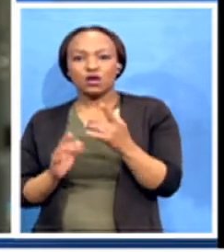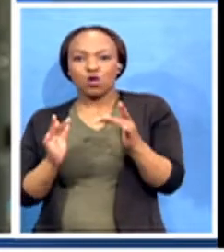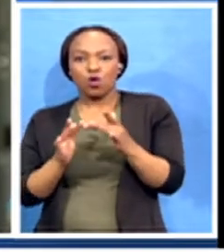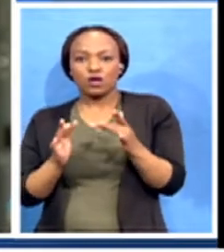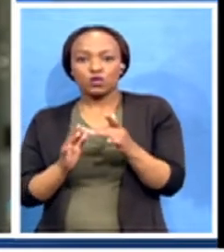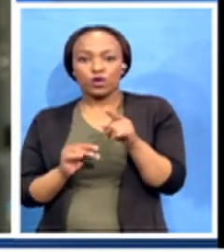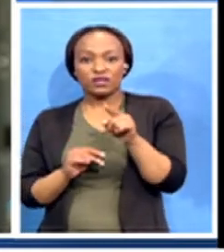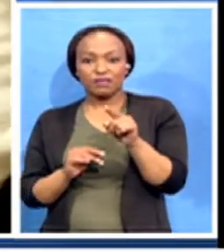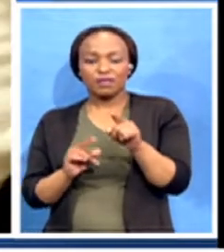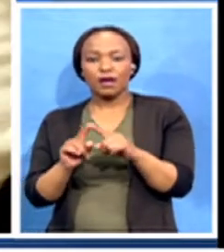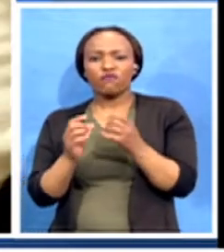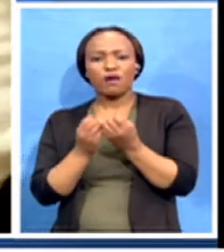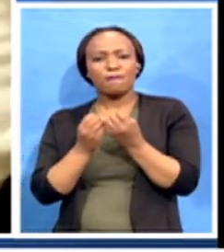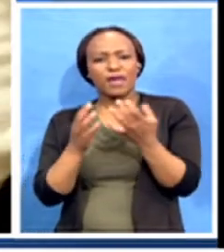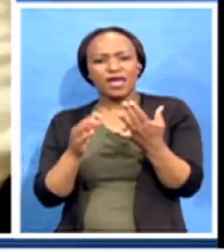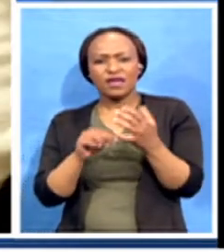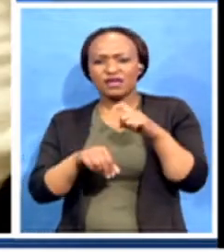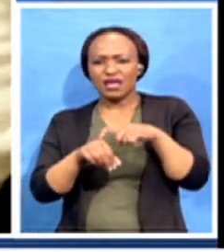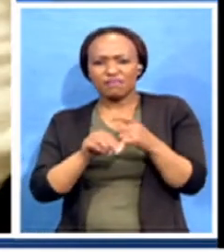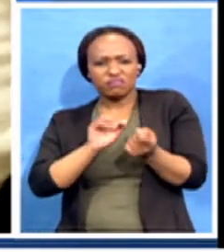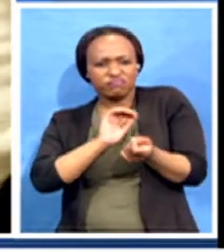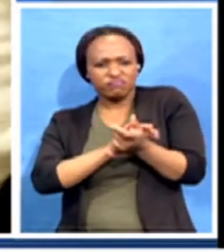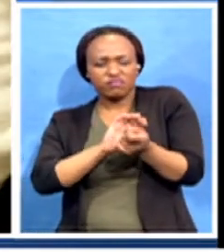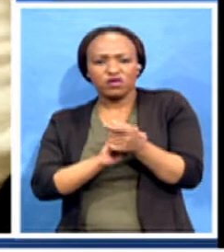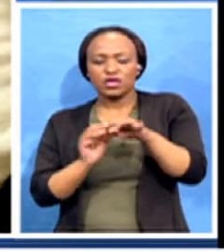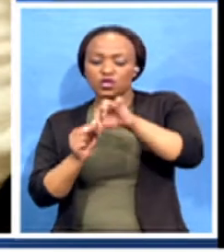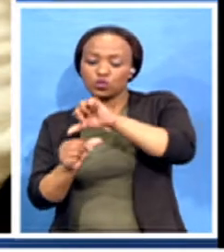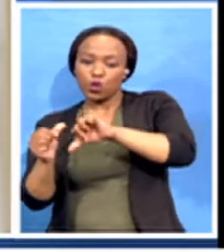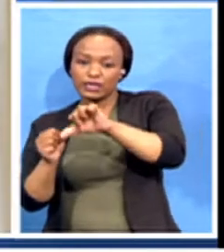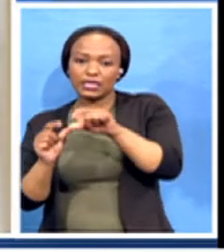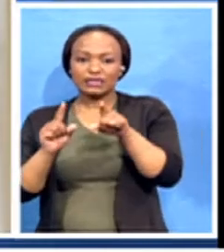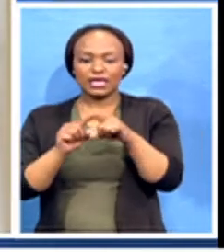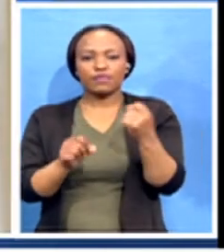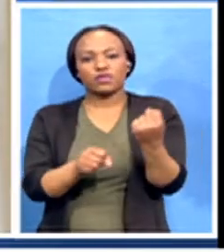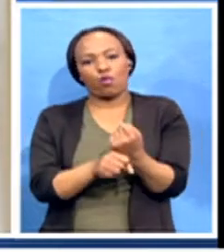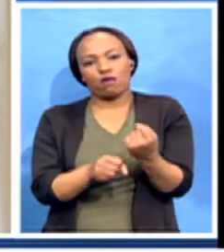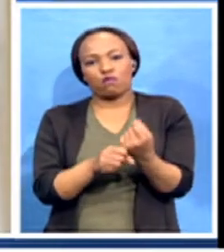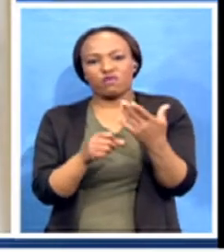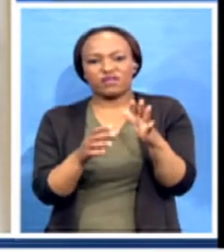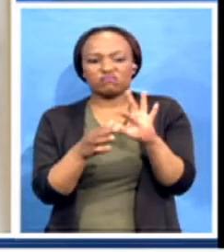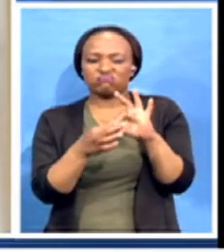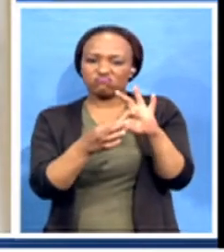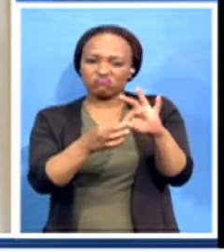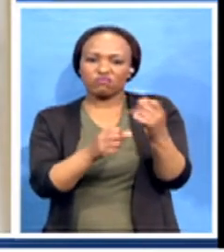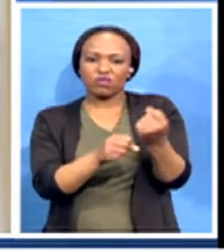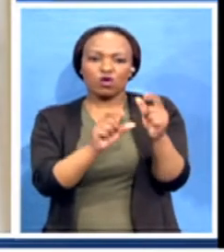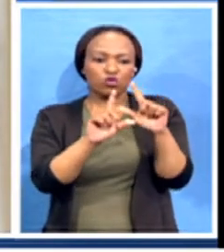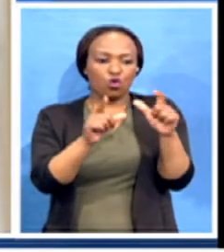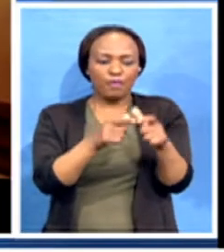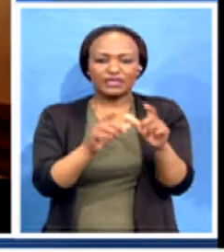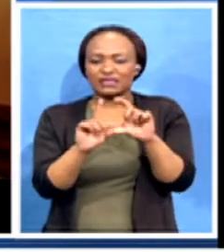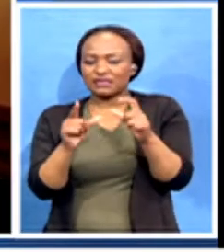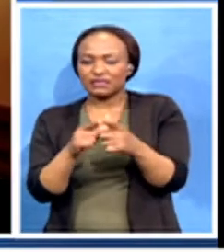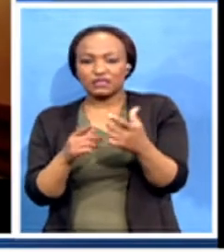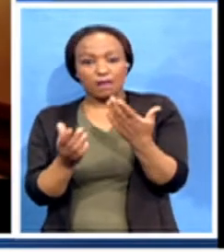with him on many, many occasions, both social occasions as well as working committees and things, he